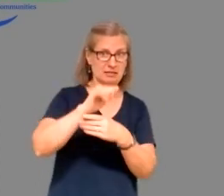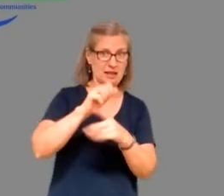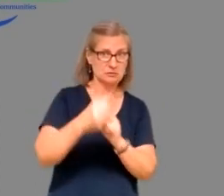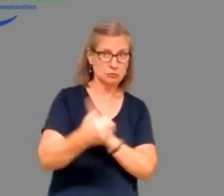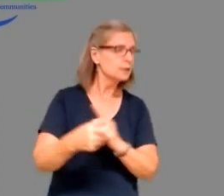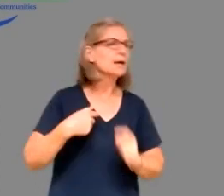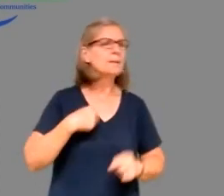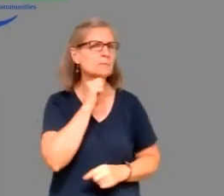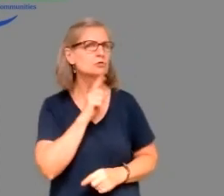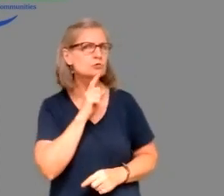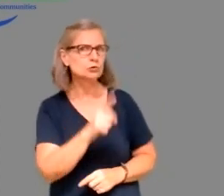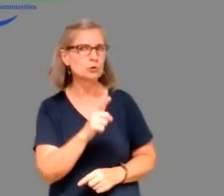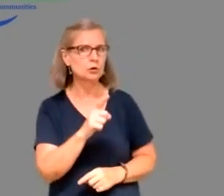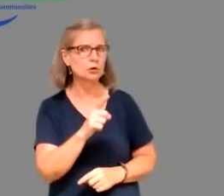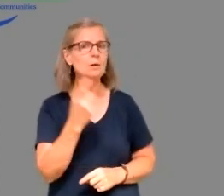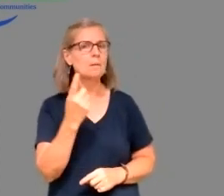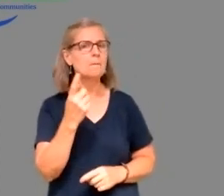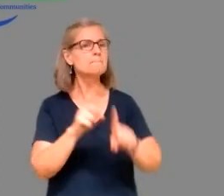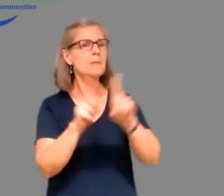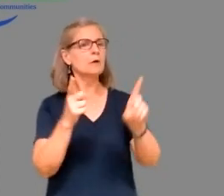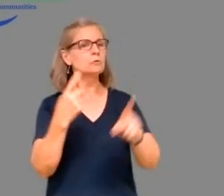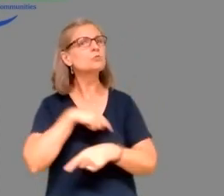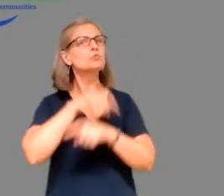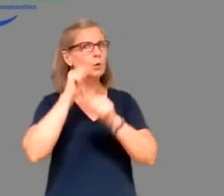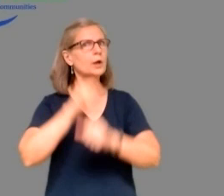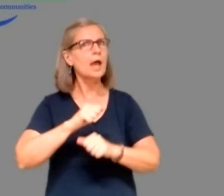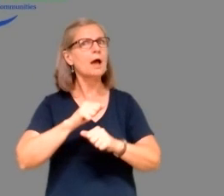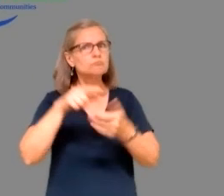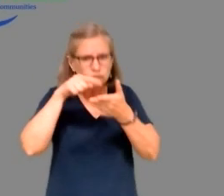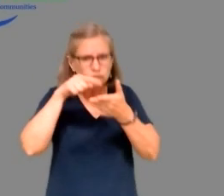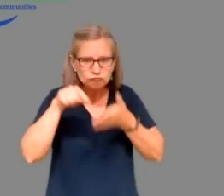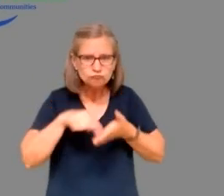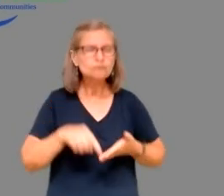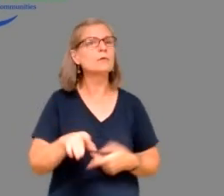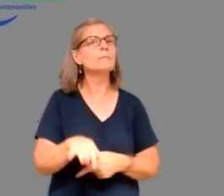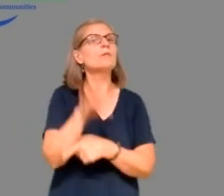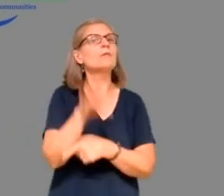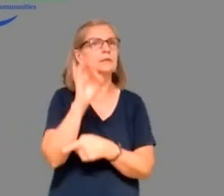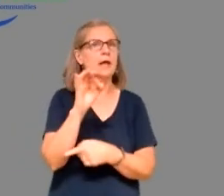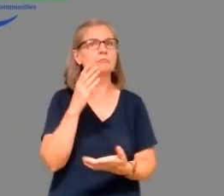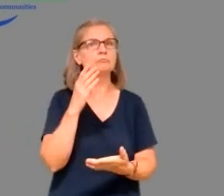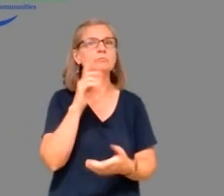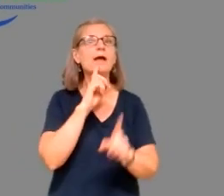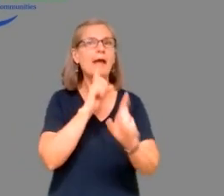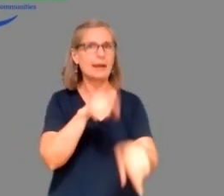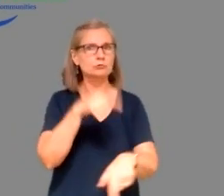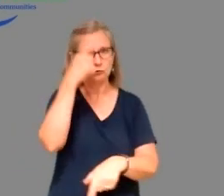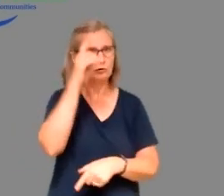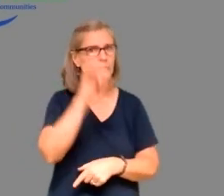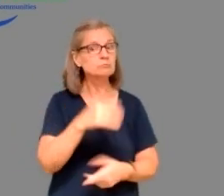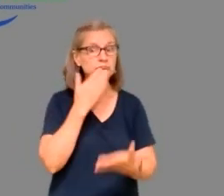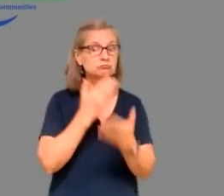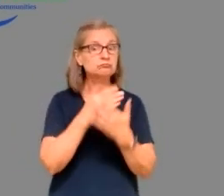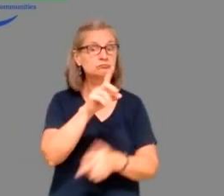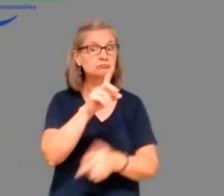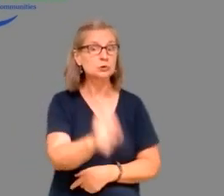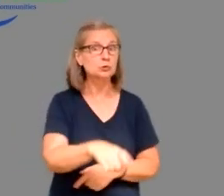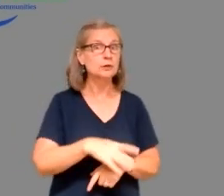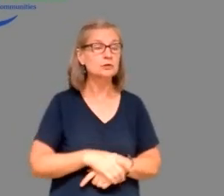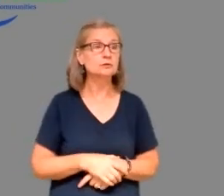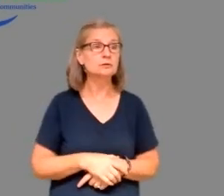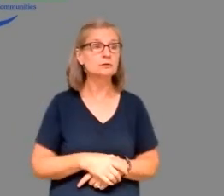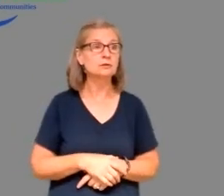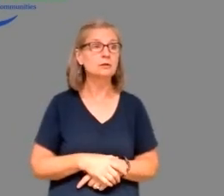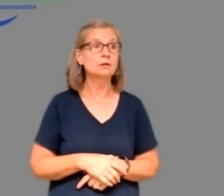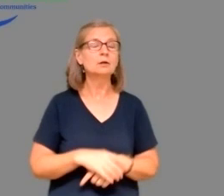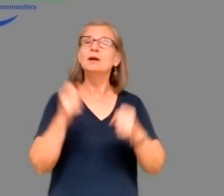definitely look into trying to figure out what an answer might be for that, because that is a really good question. There are a lot of people that